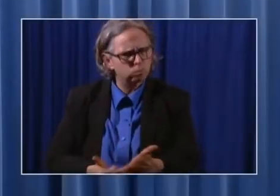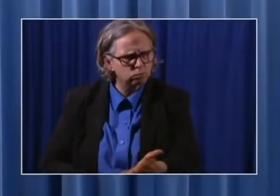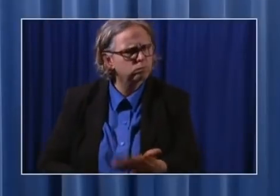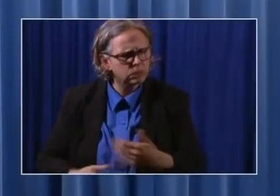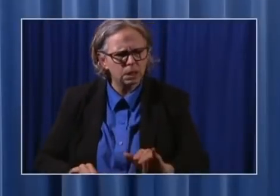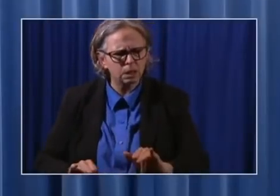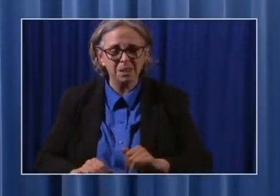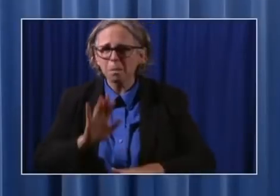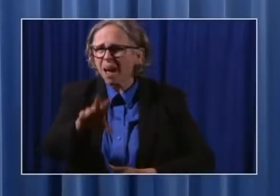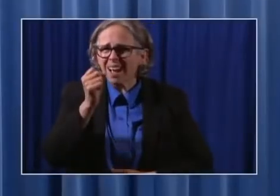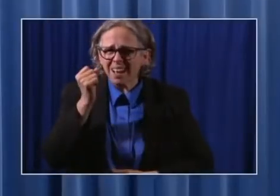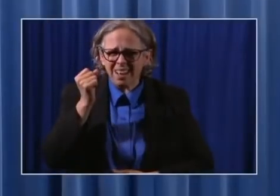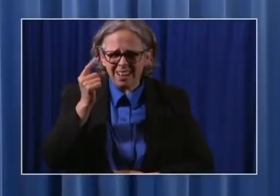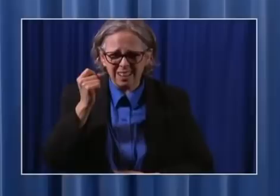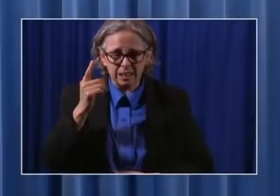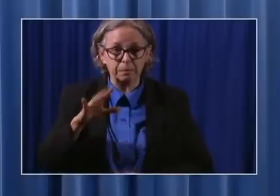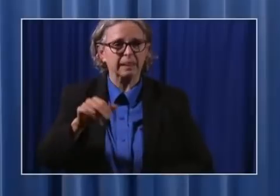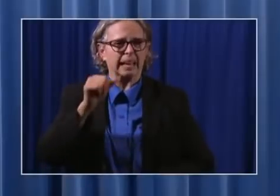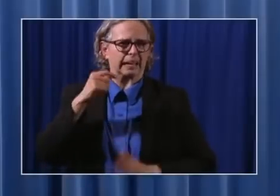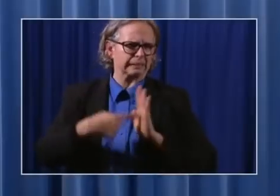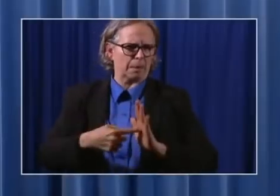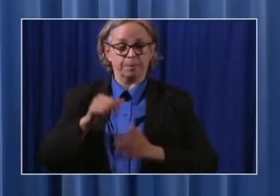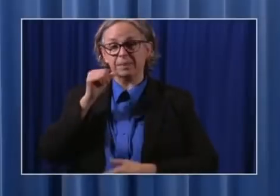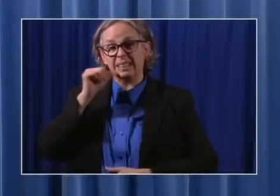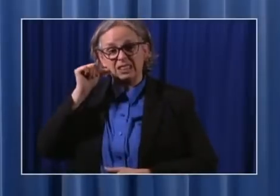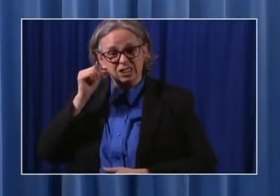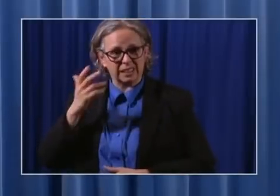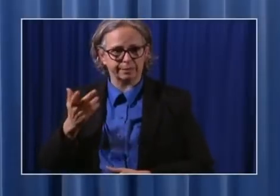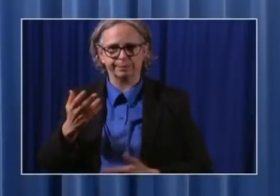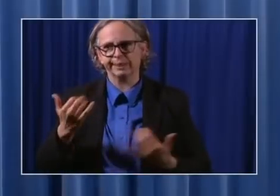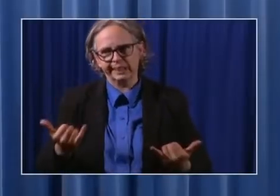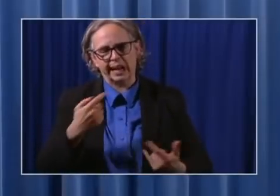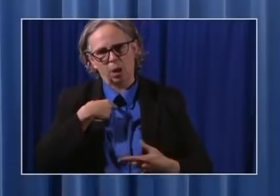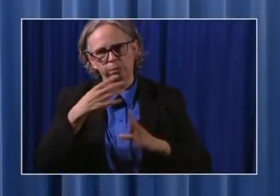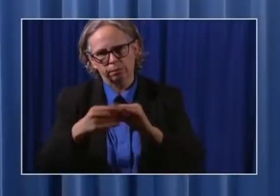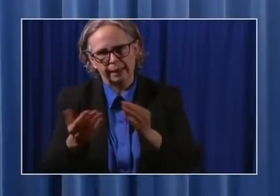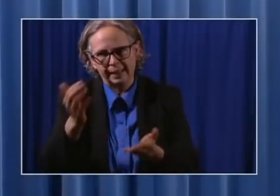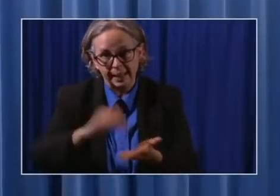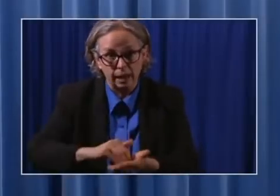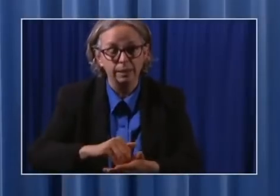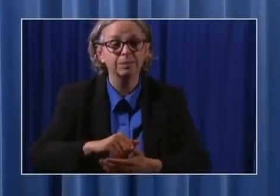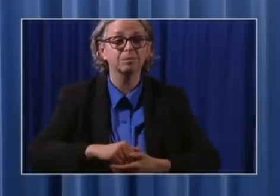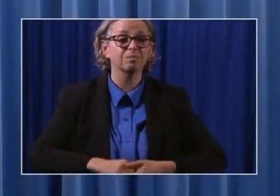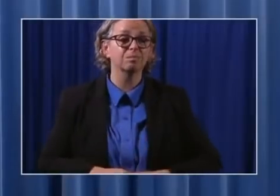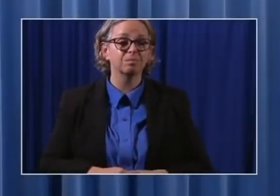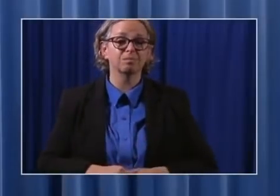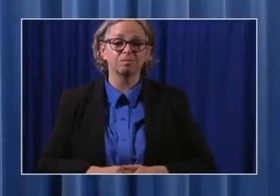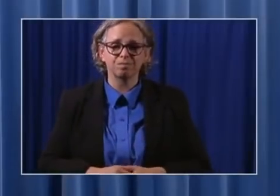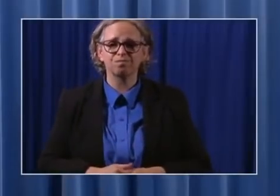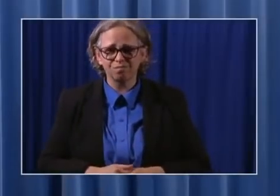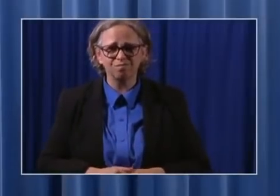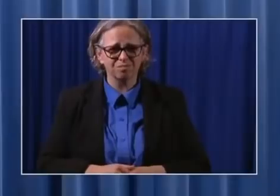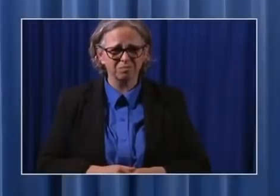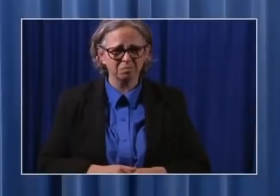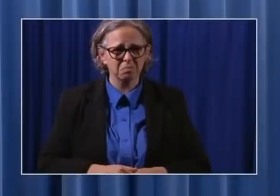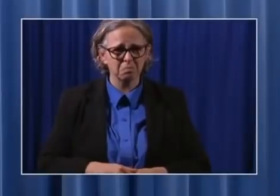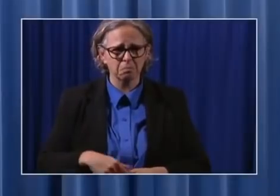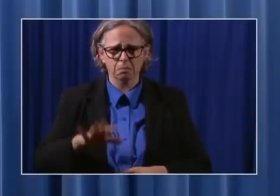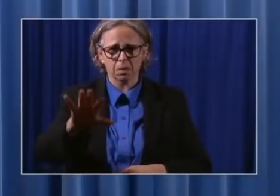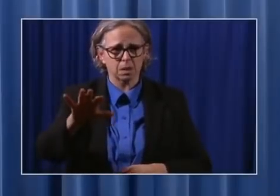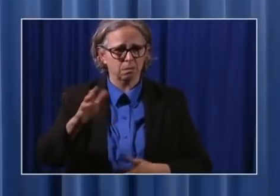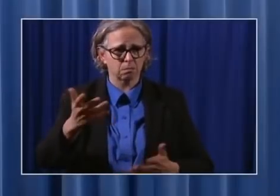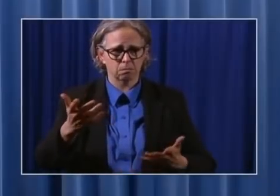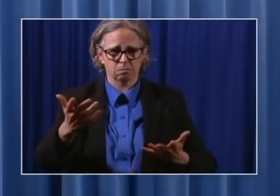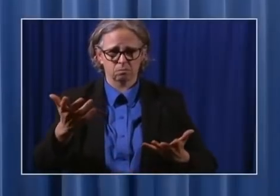I said yesterday, and that is, I am for as much disclosure as the United